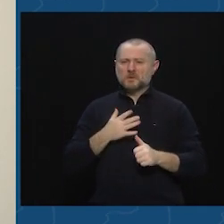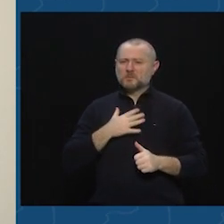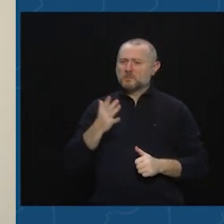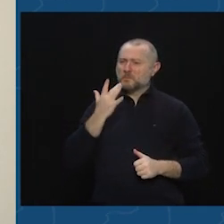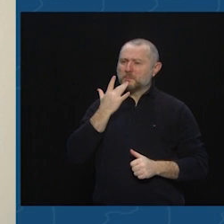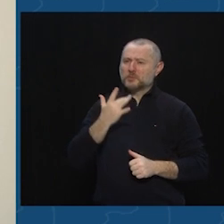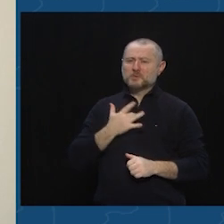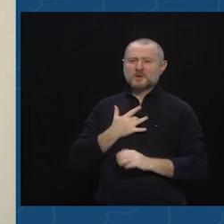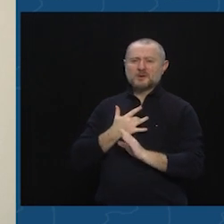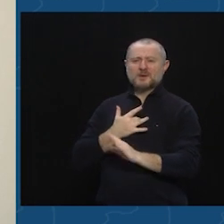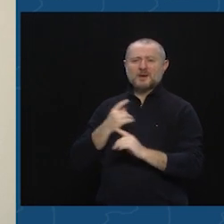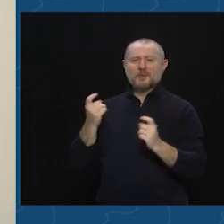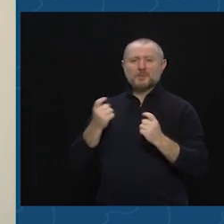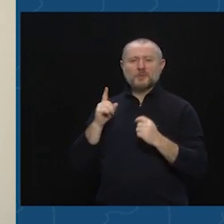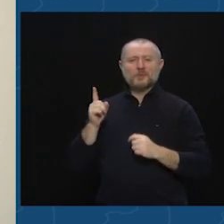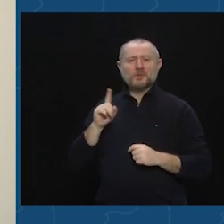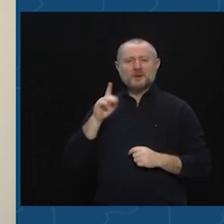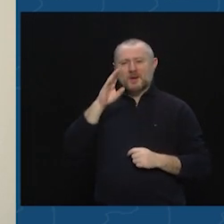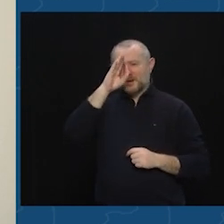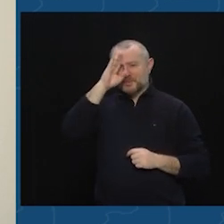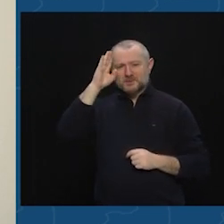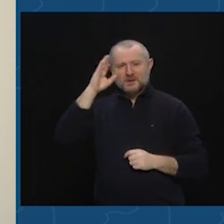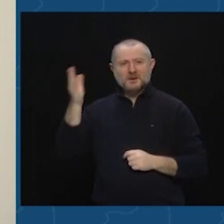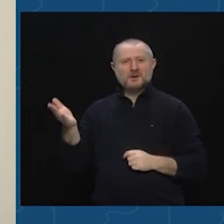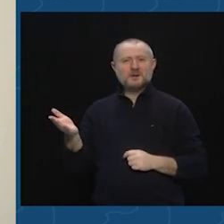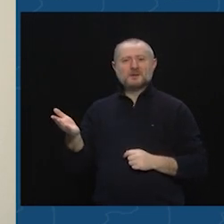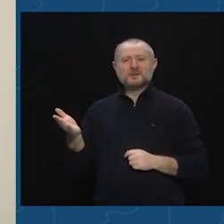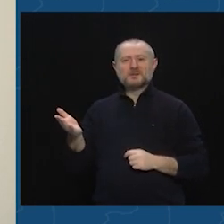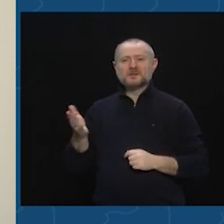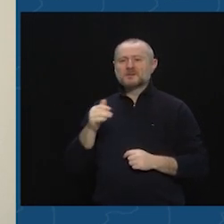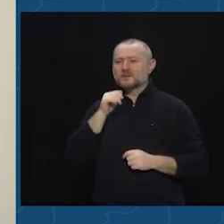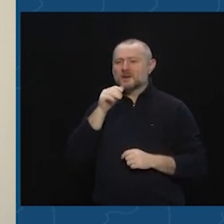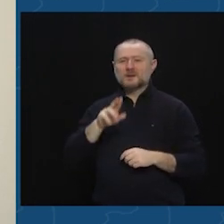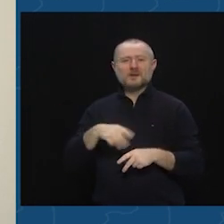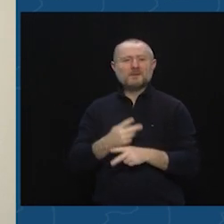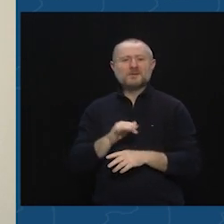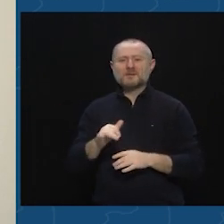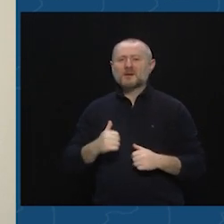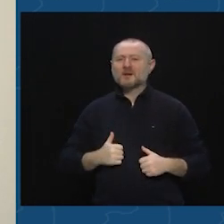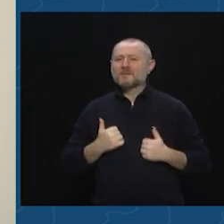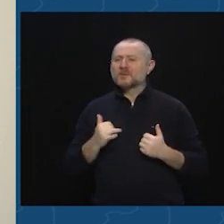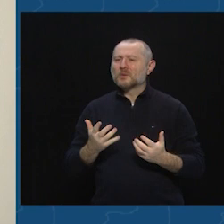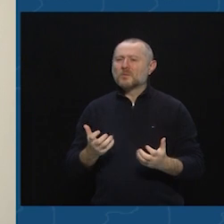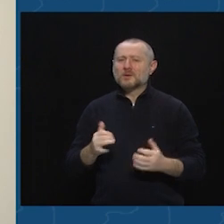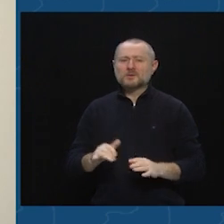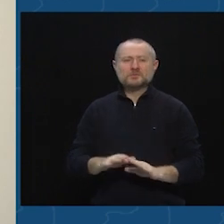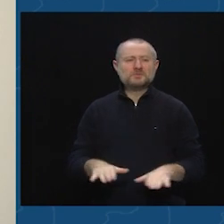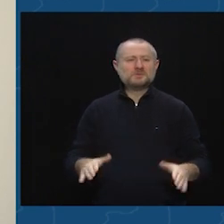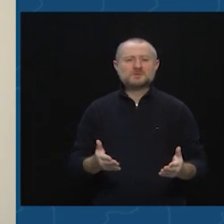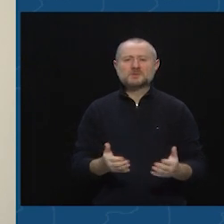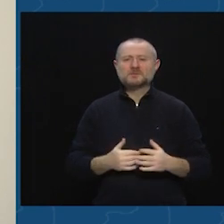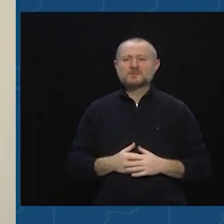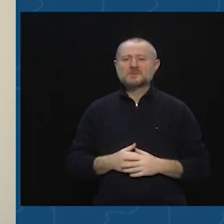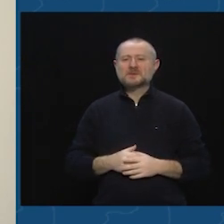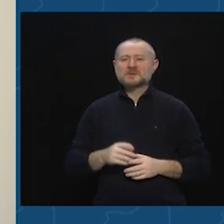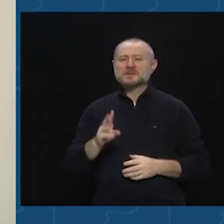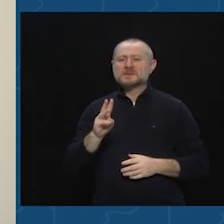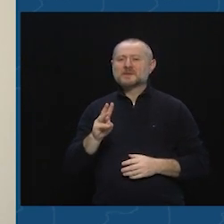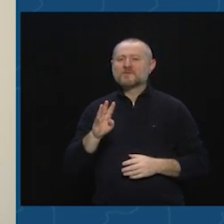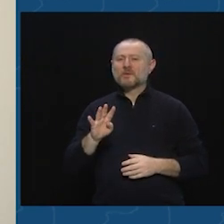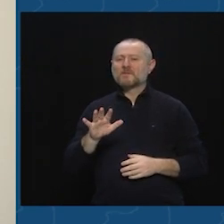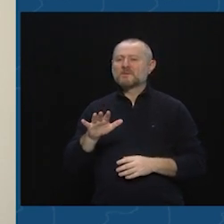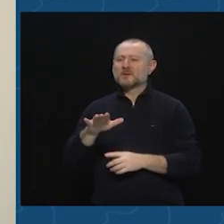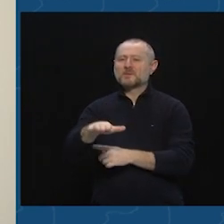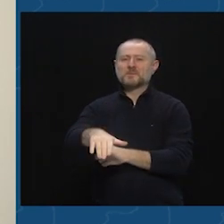is not the kind of life we want for any of our children. 6:45 p.m., that could have been any one of us with a young